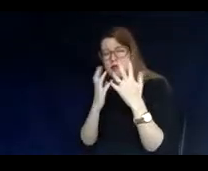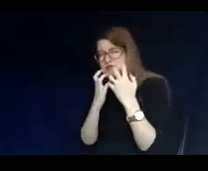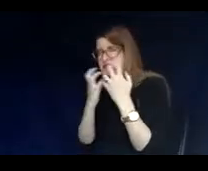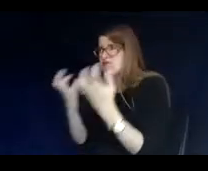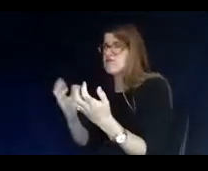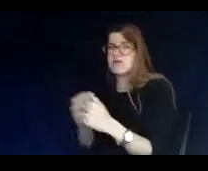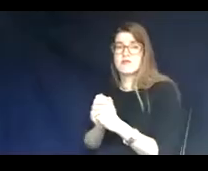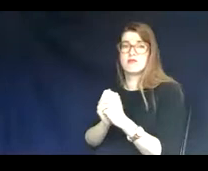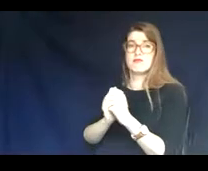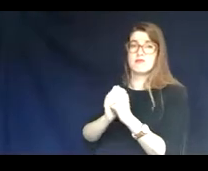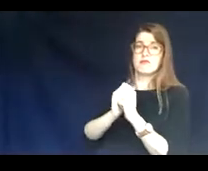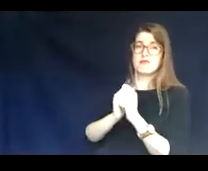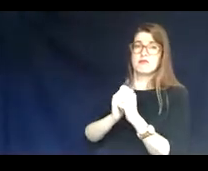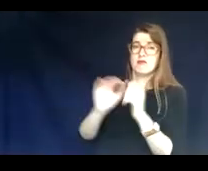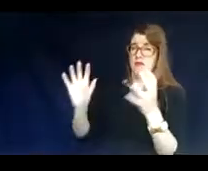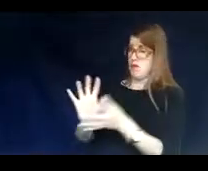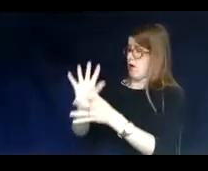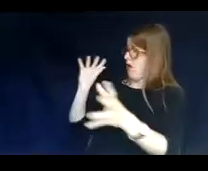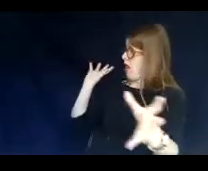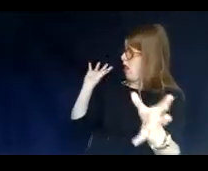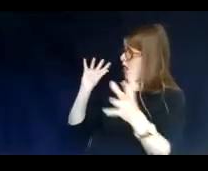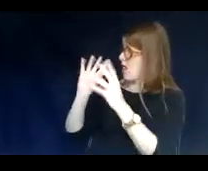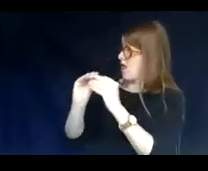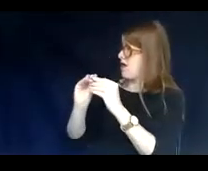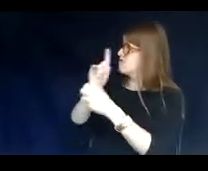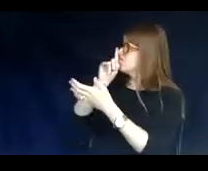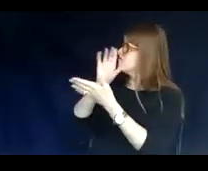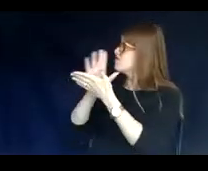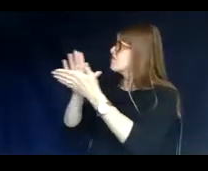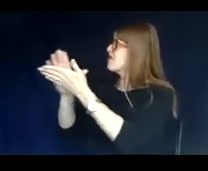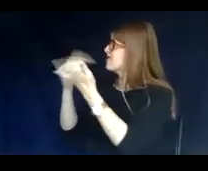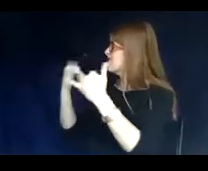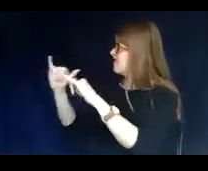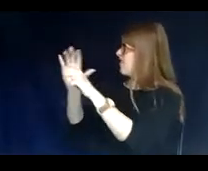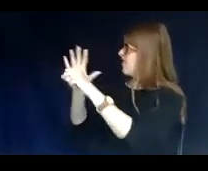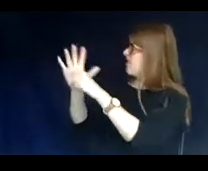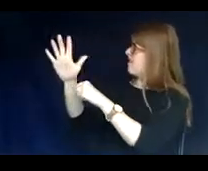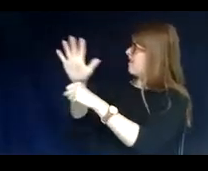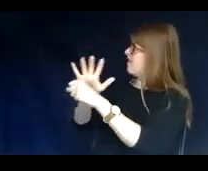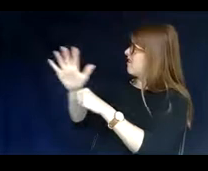alive. The sun of our praises still fall